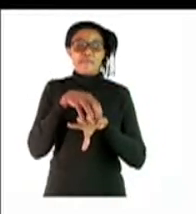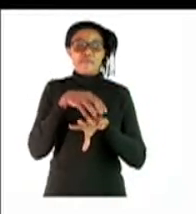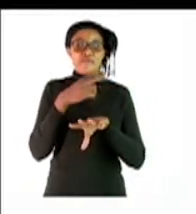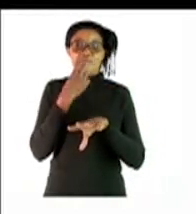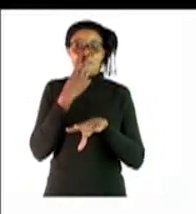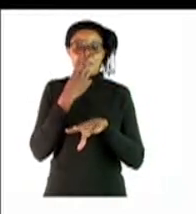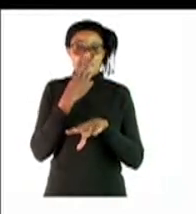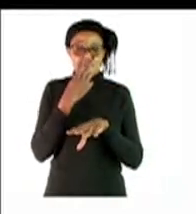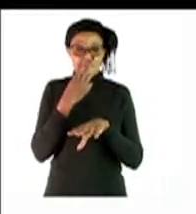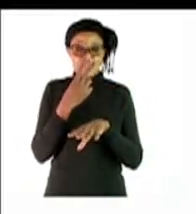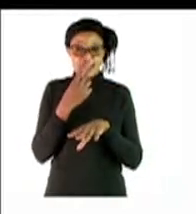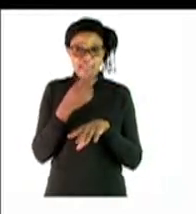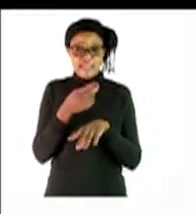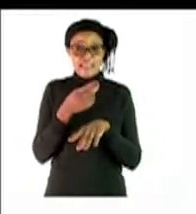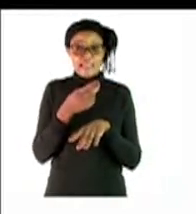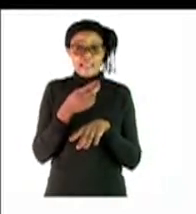see,